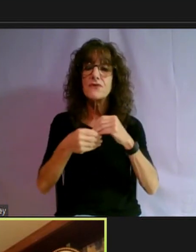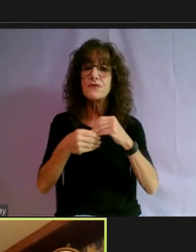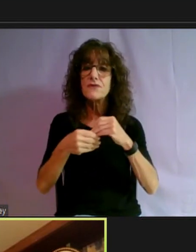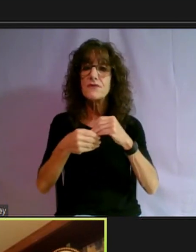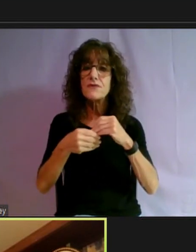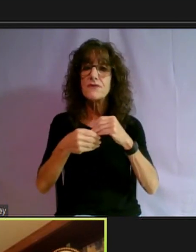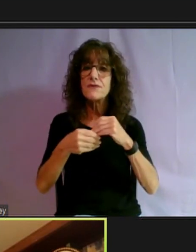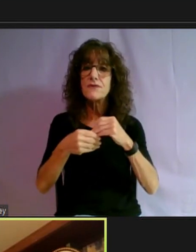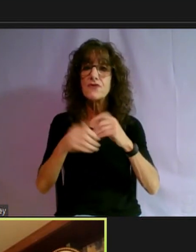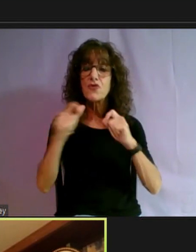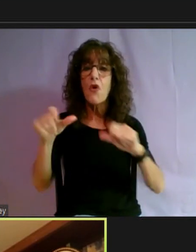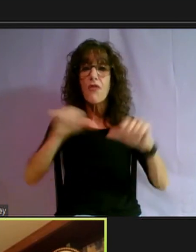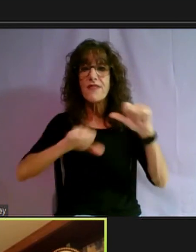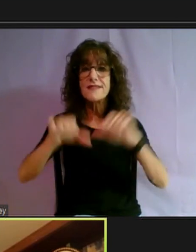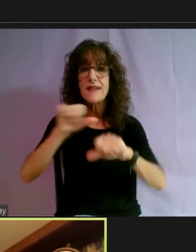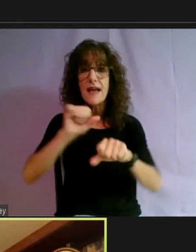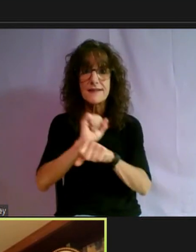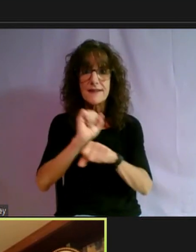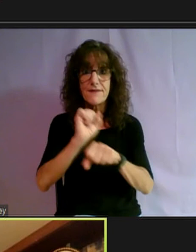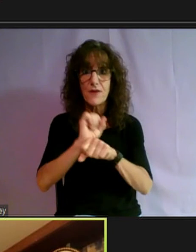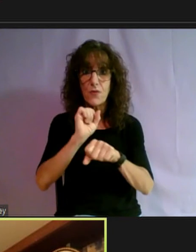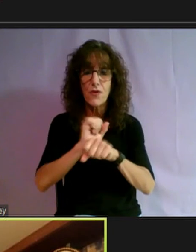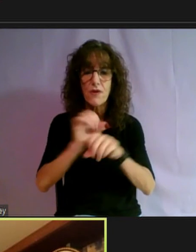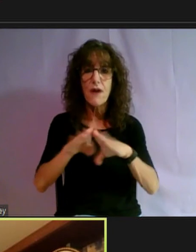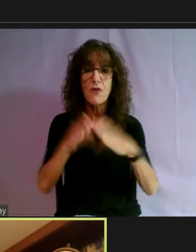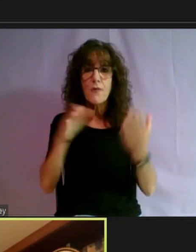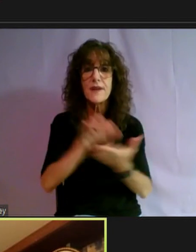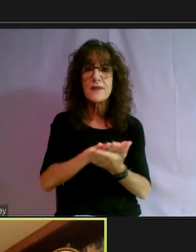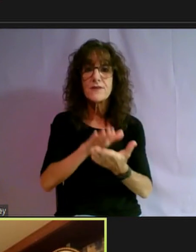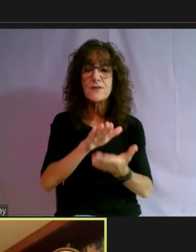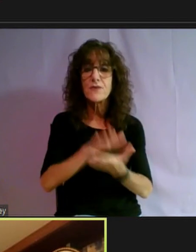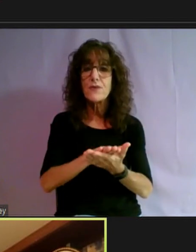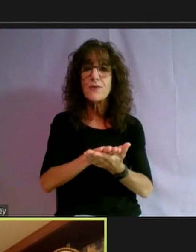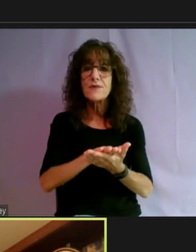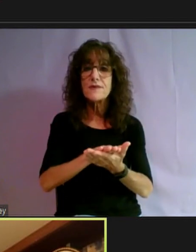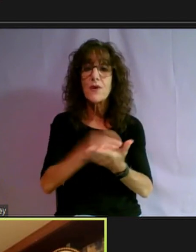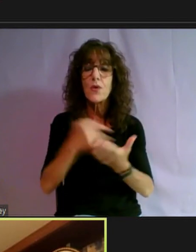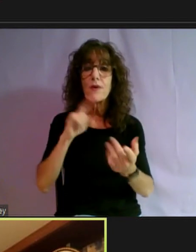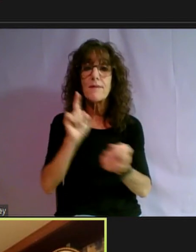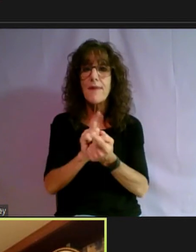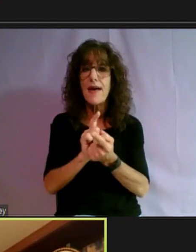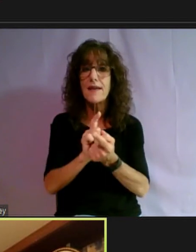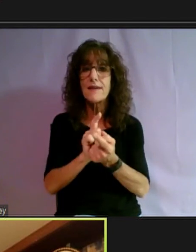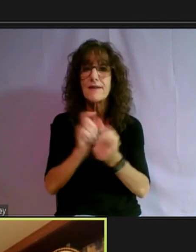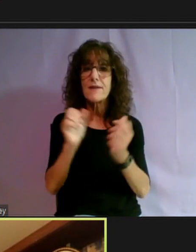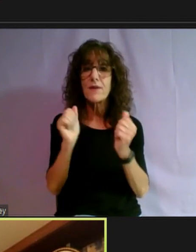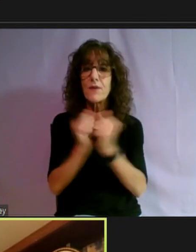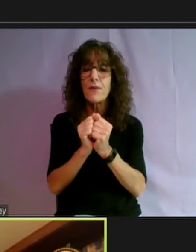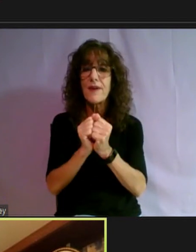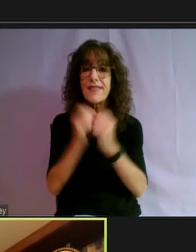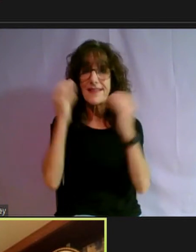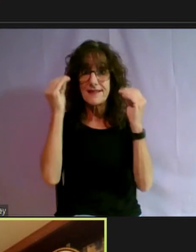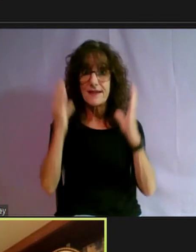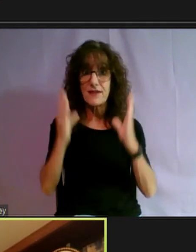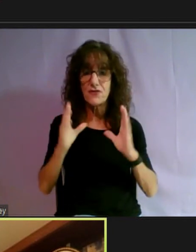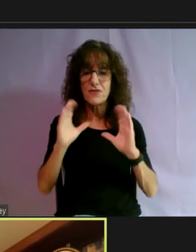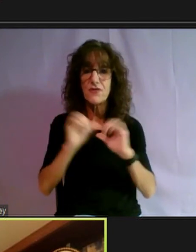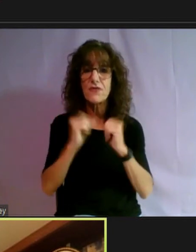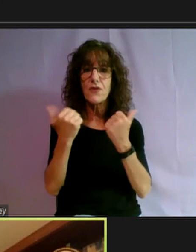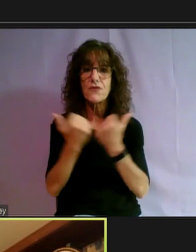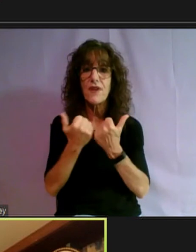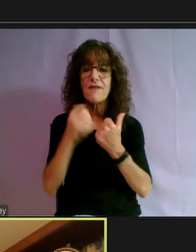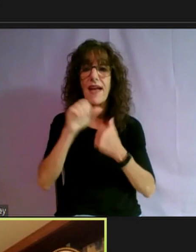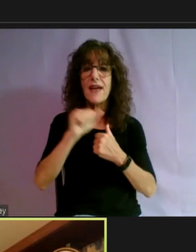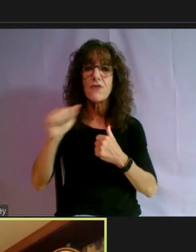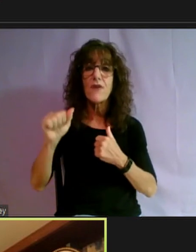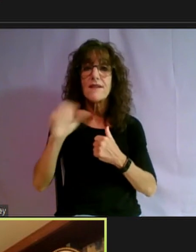to all of the scientific work on opening schools, um, we met with Teachers Association of Anne Arundel